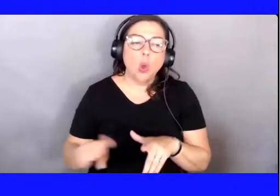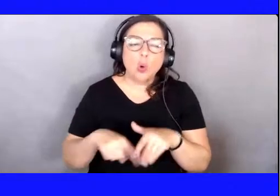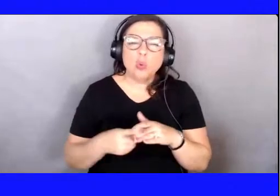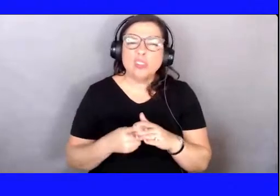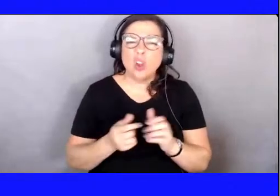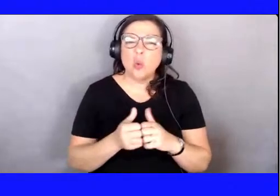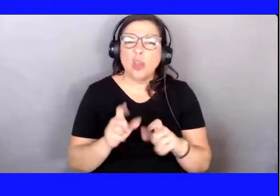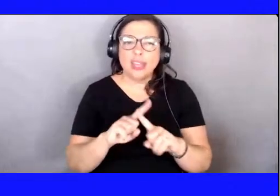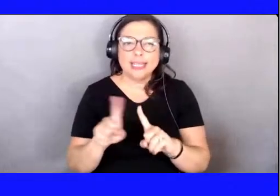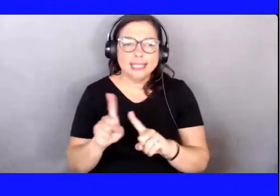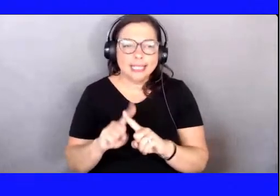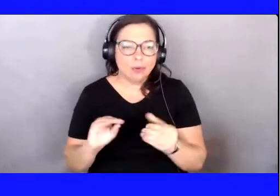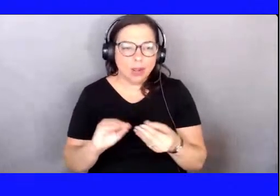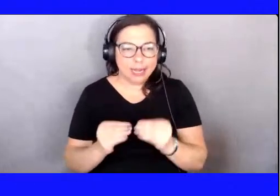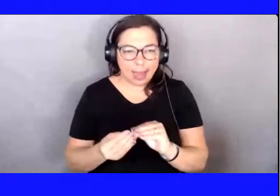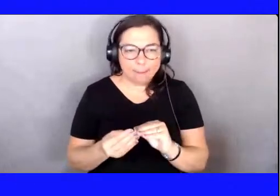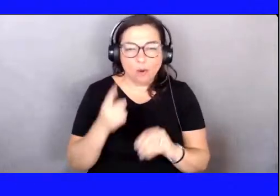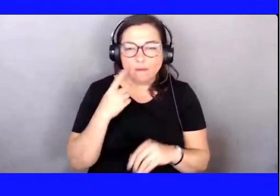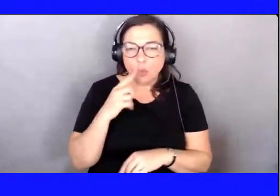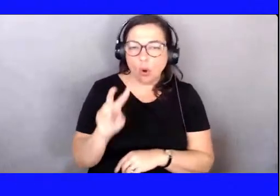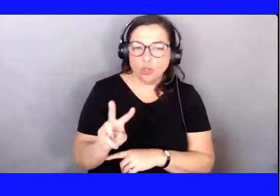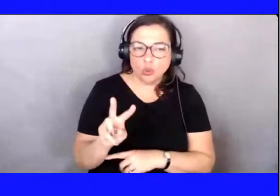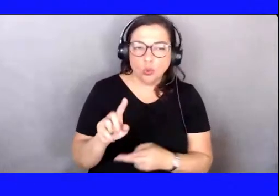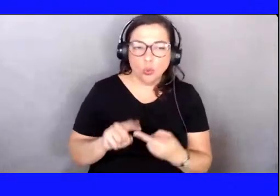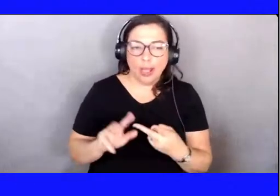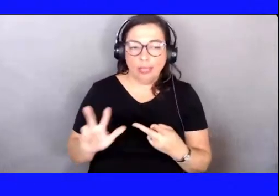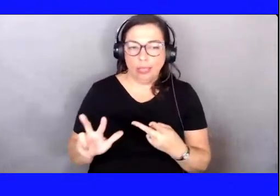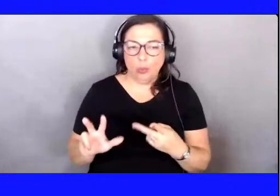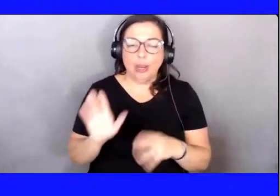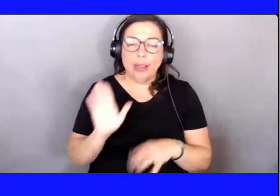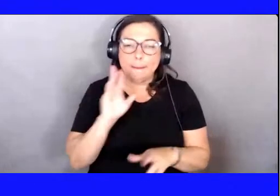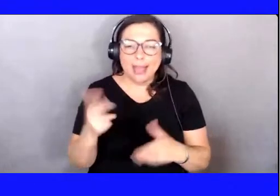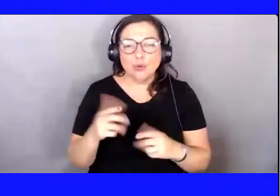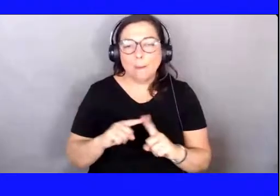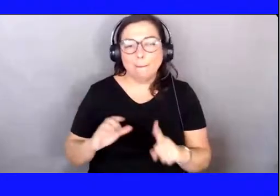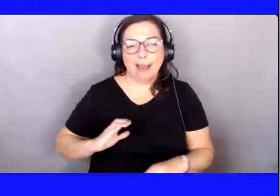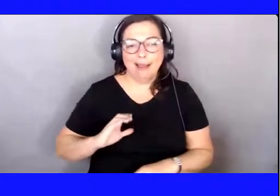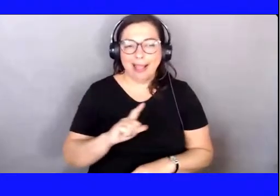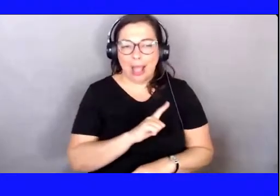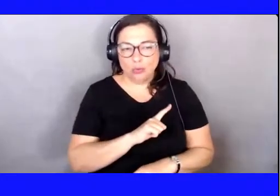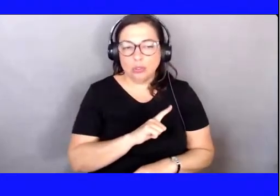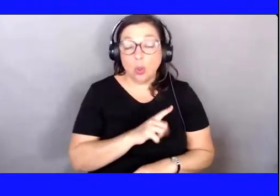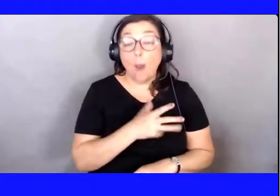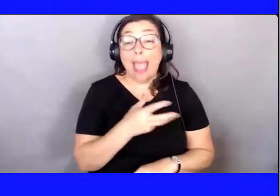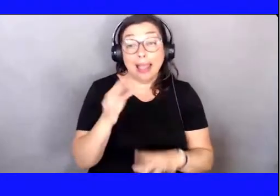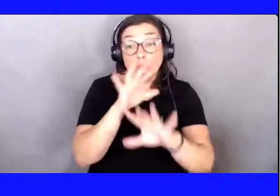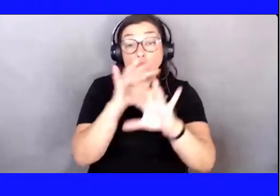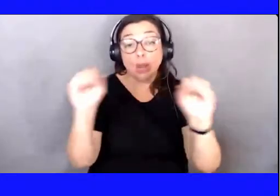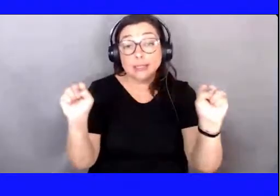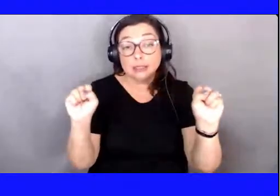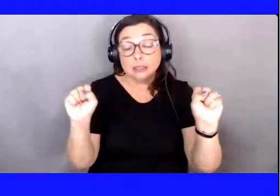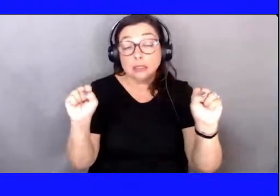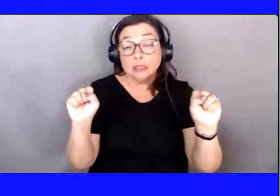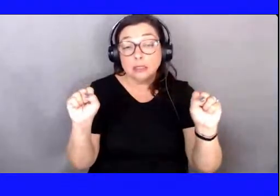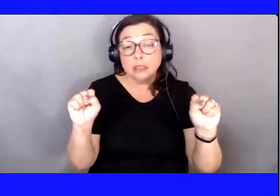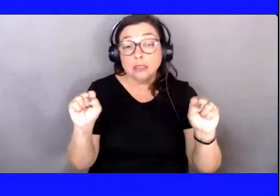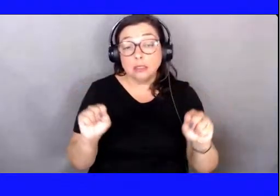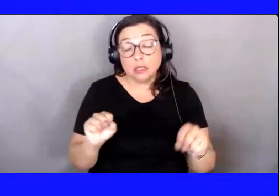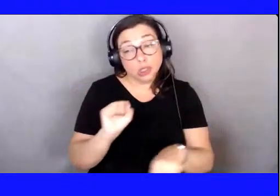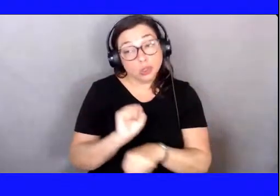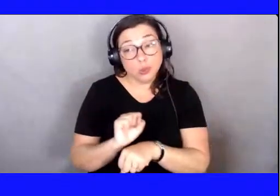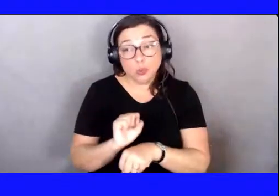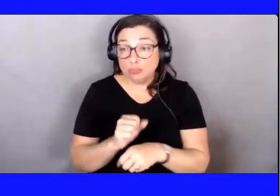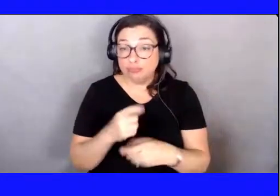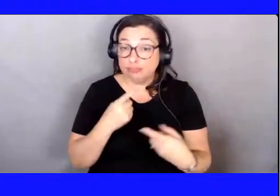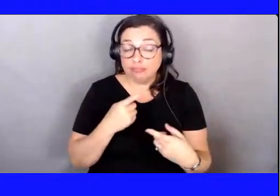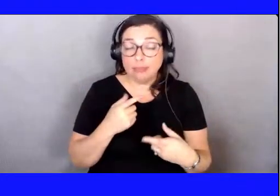different number of 2 and 3 bedrooms, but again, the council member and the borough president prevailed, and we were able